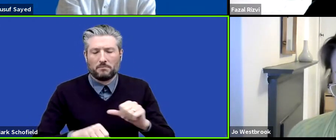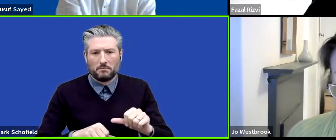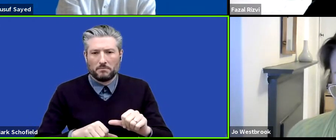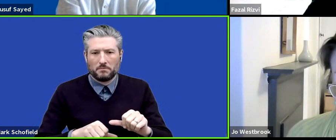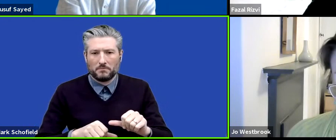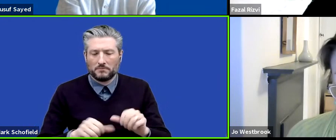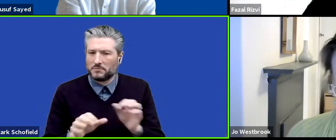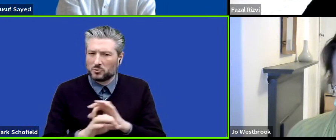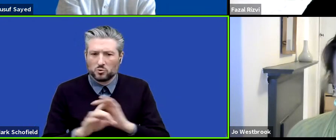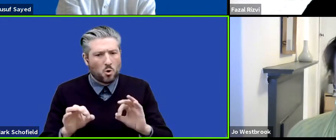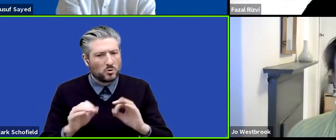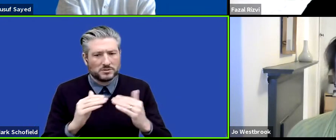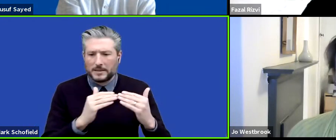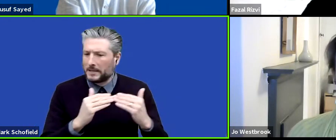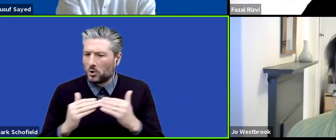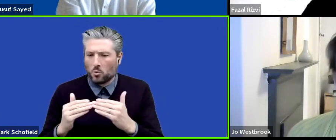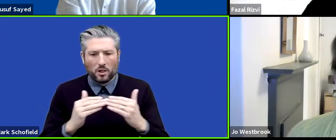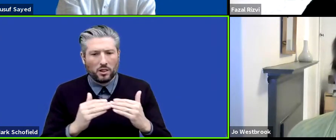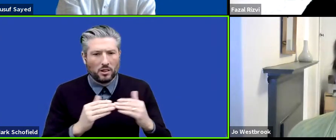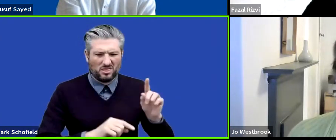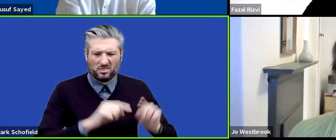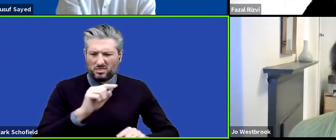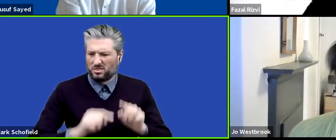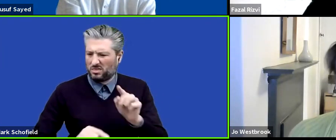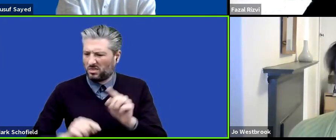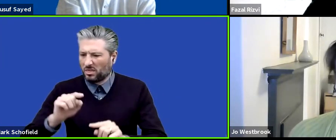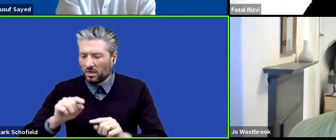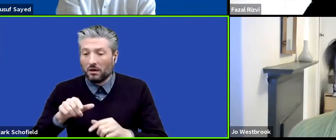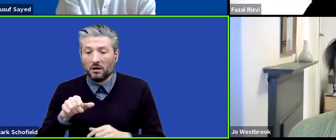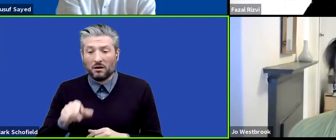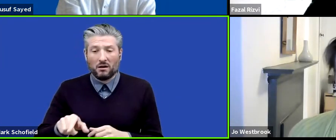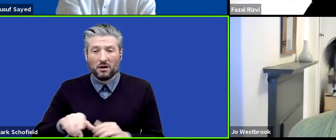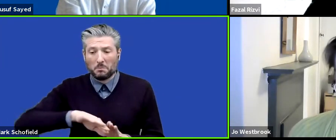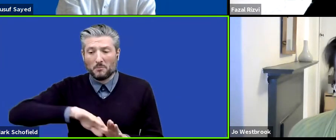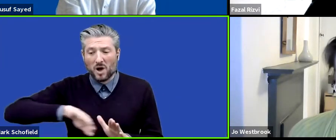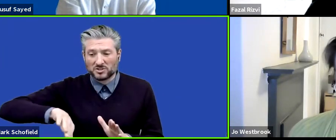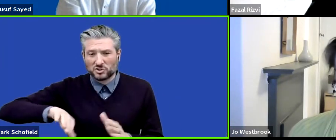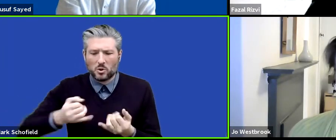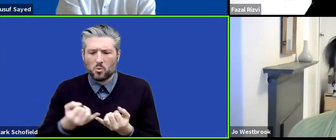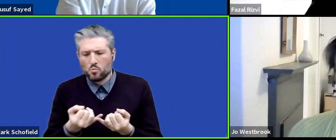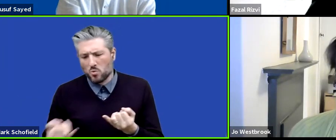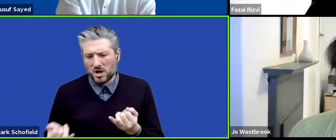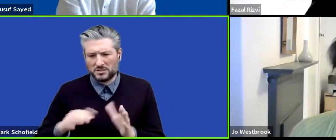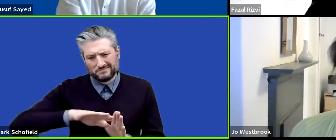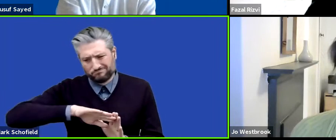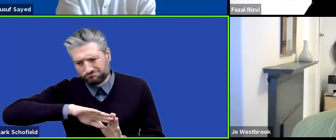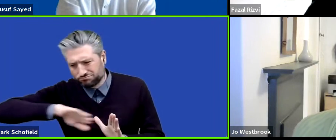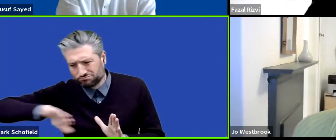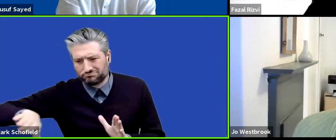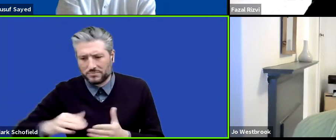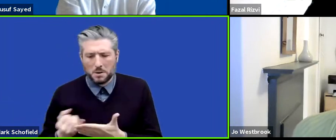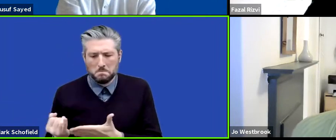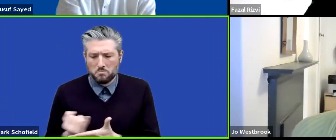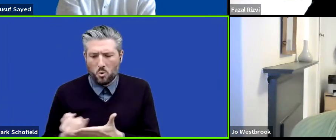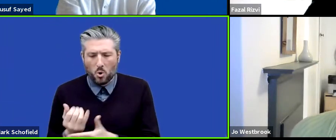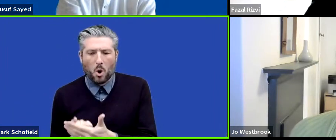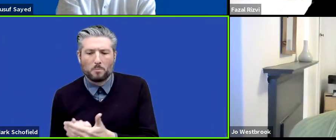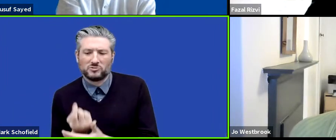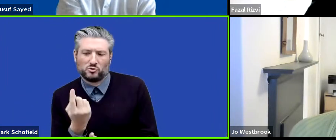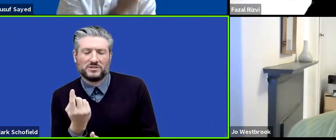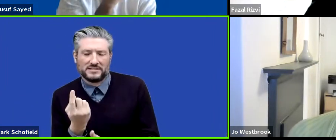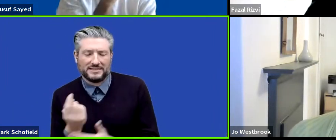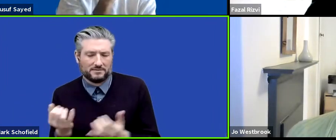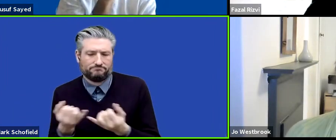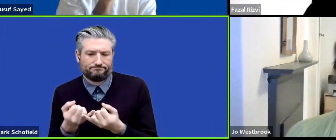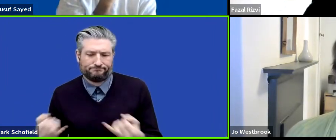of crisis further marginalise those with limited and poor quality education opportunities. But too little attention has been